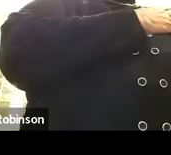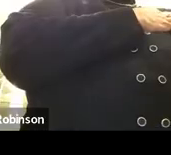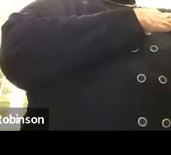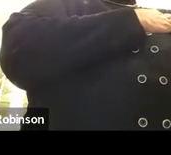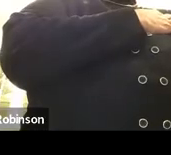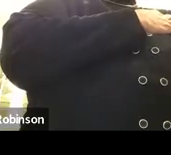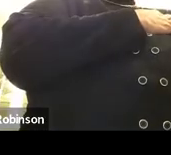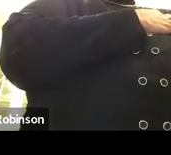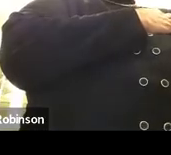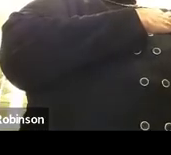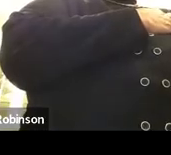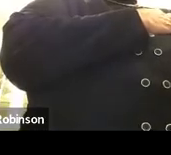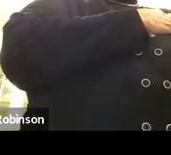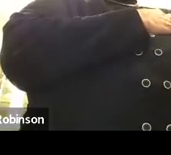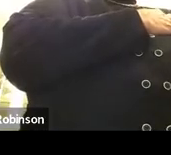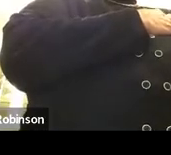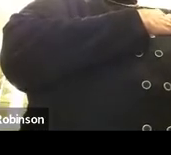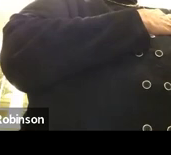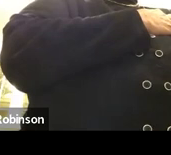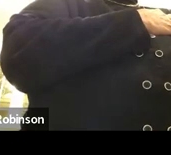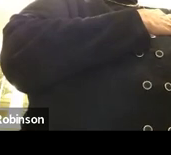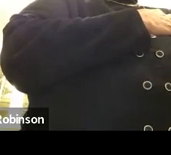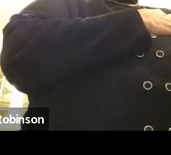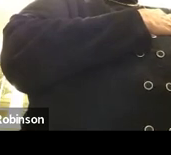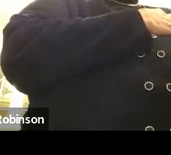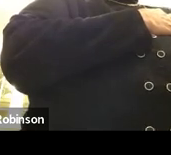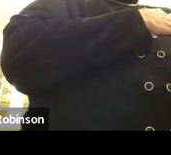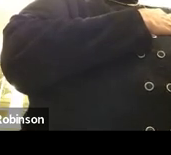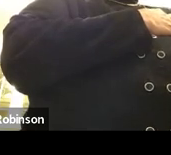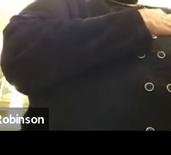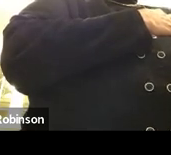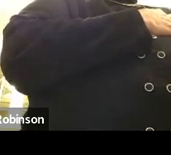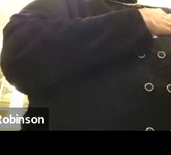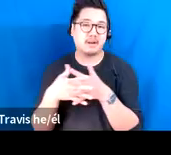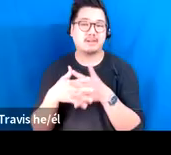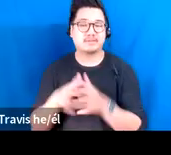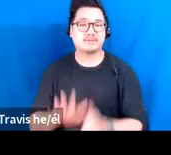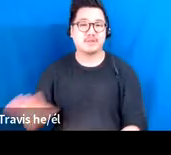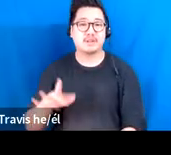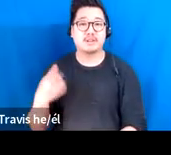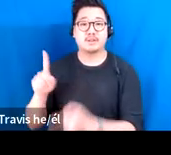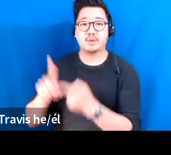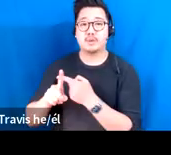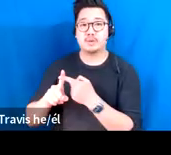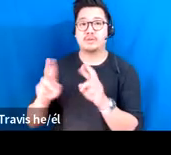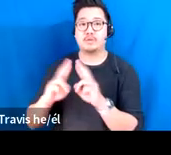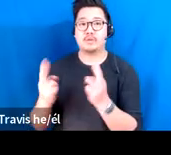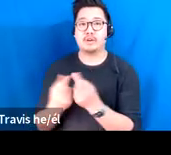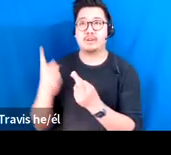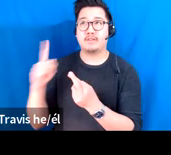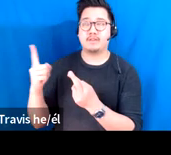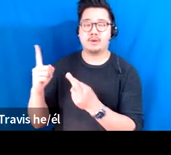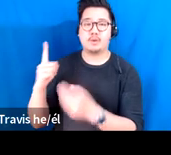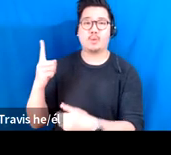i pledge allegiance to the flag right united states of america and to the republic for which it